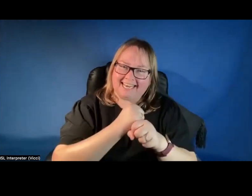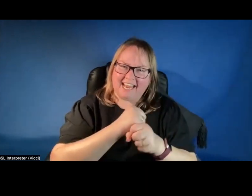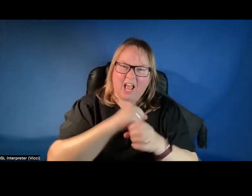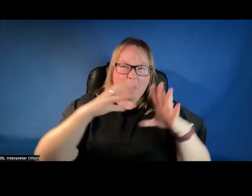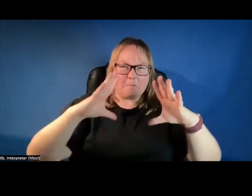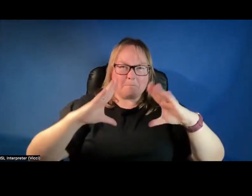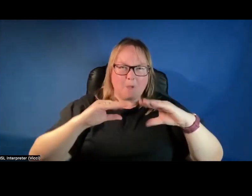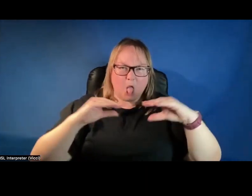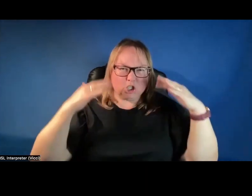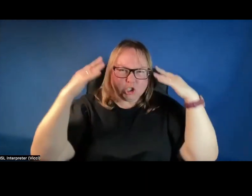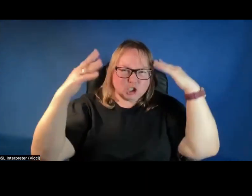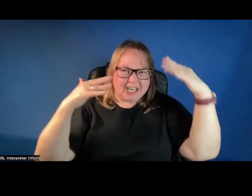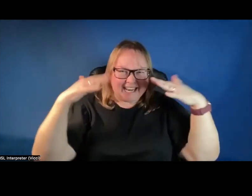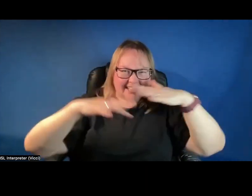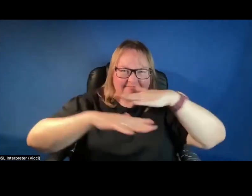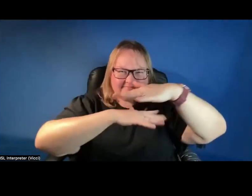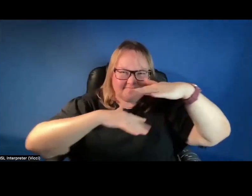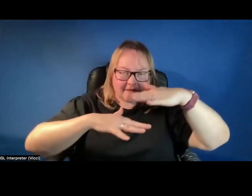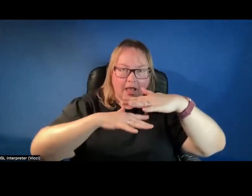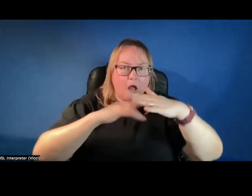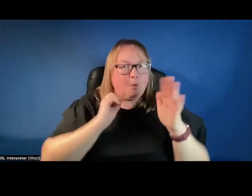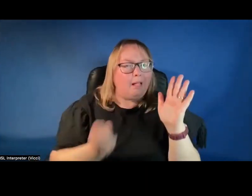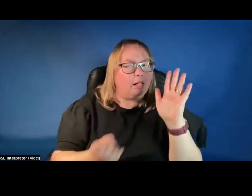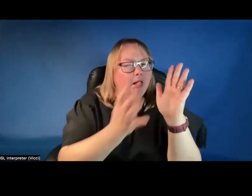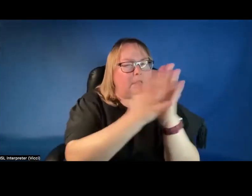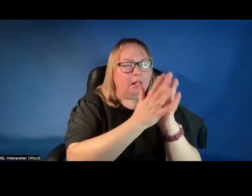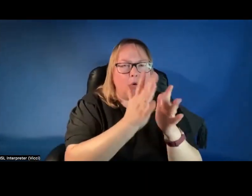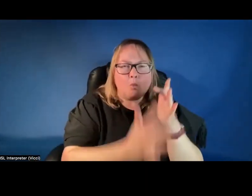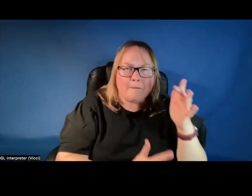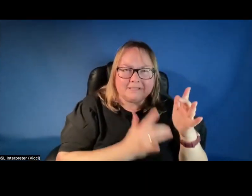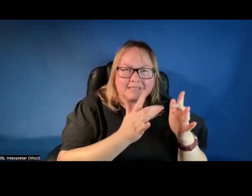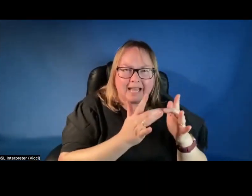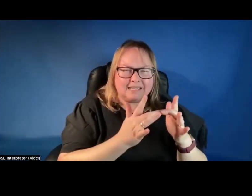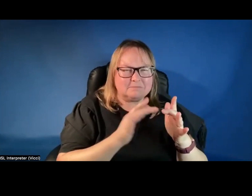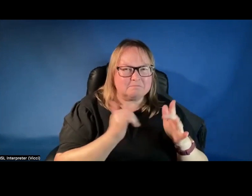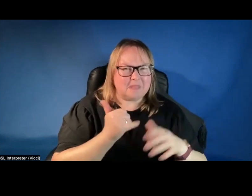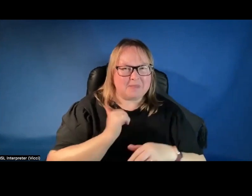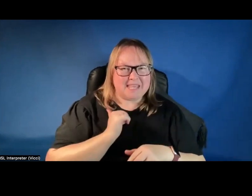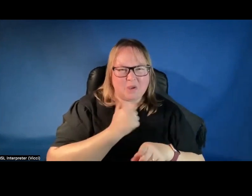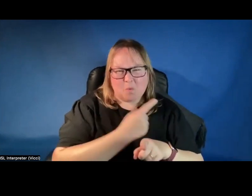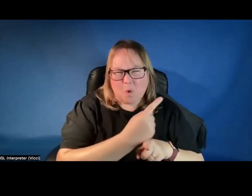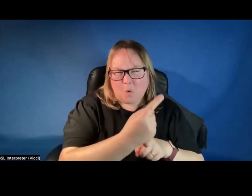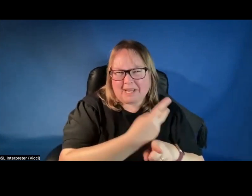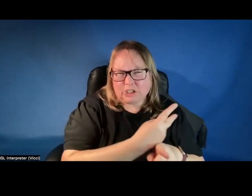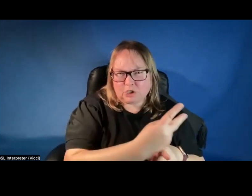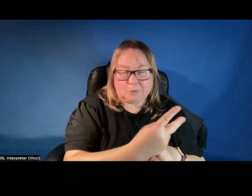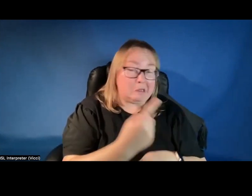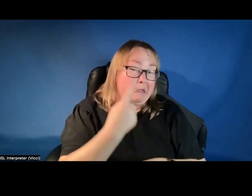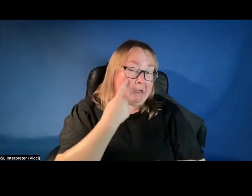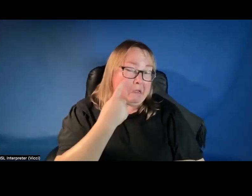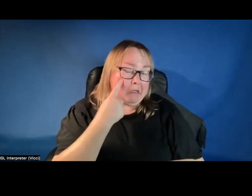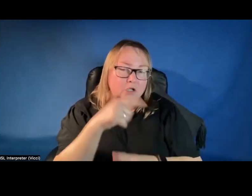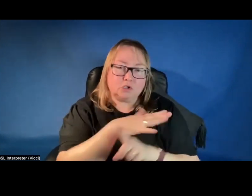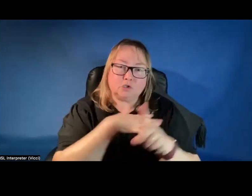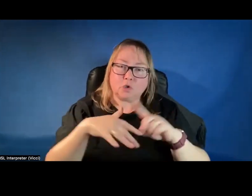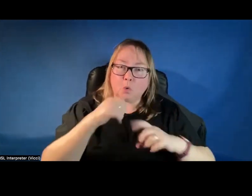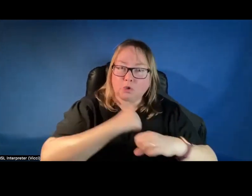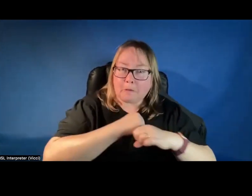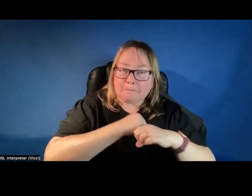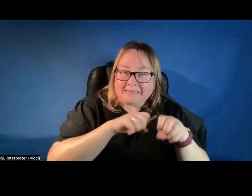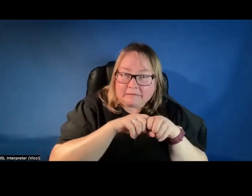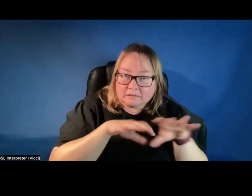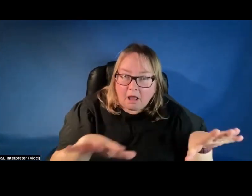up on our website. I think it will be in the next couple of weeks. Just stay tuned on our social media and on